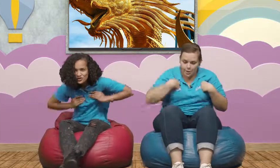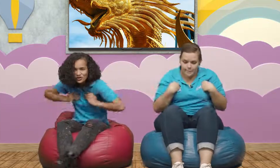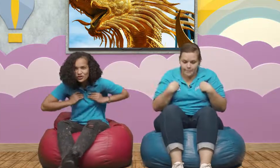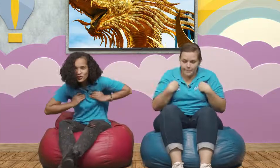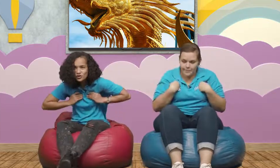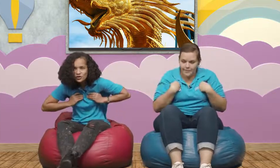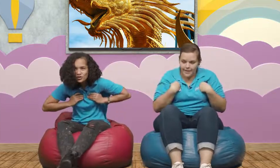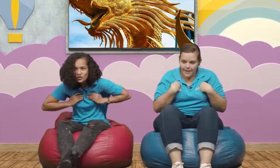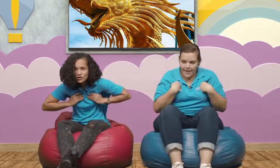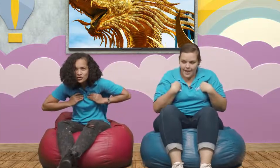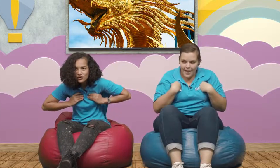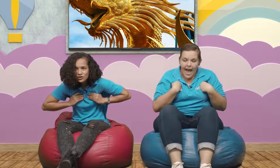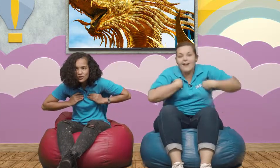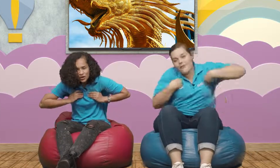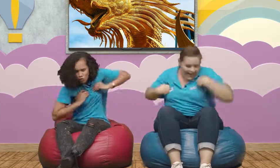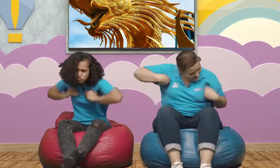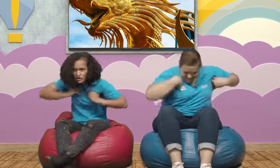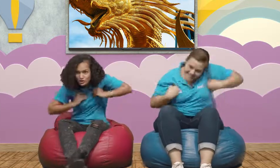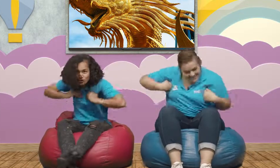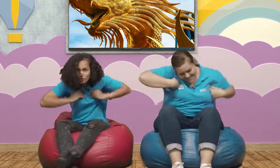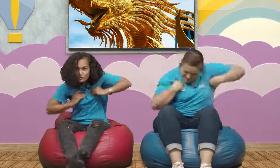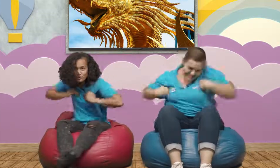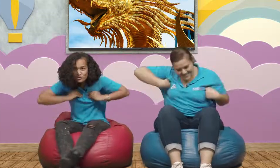And stop. And fly.